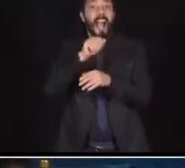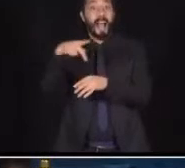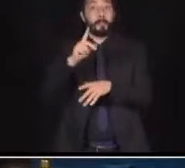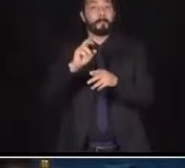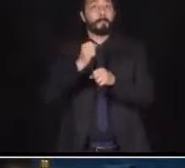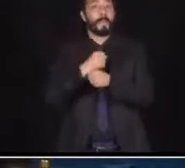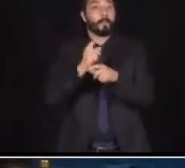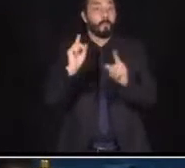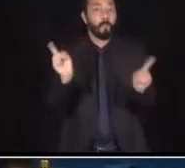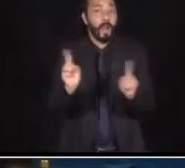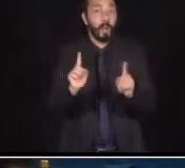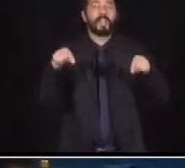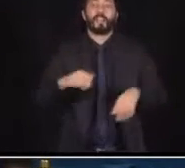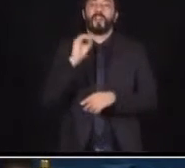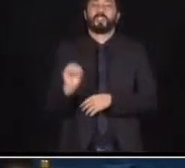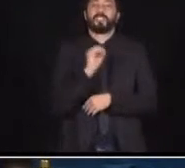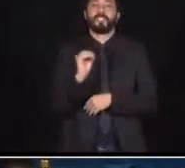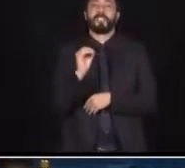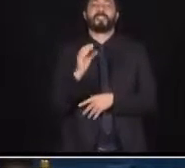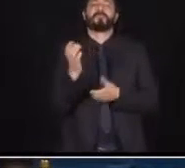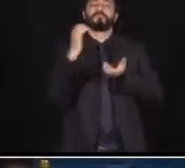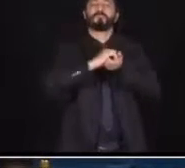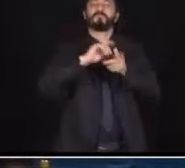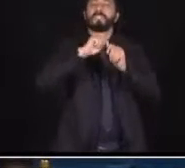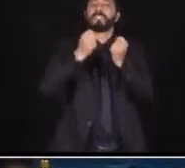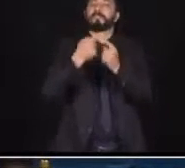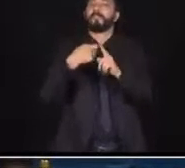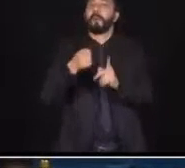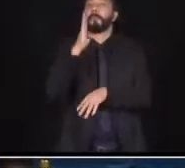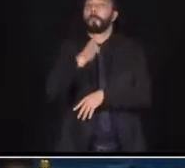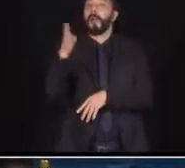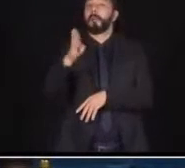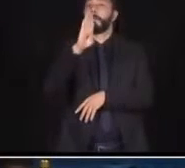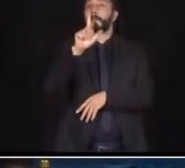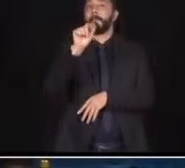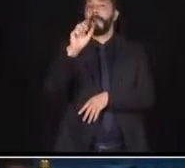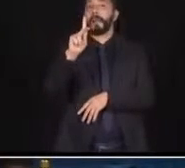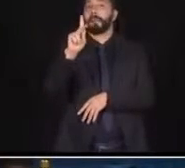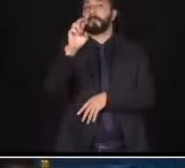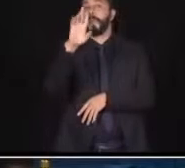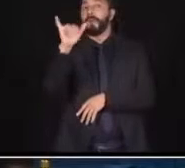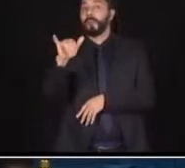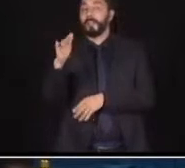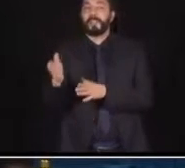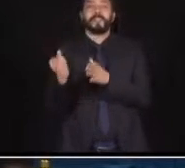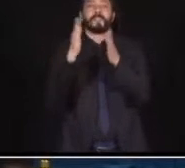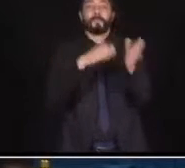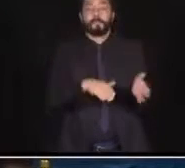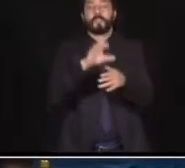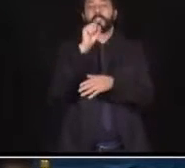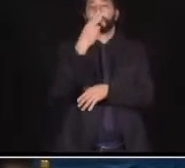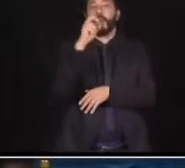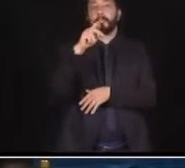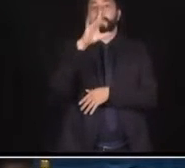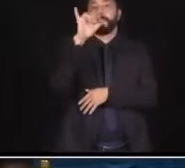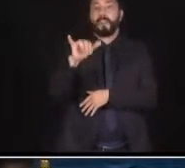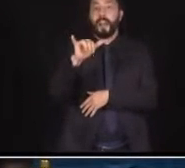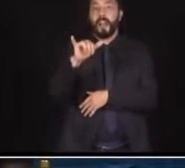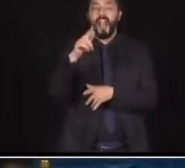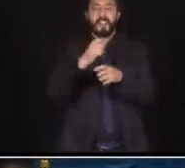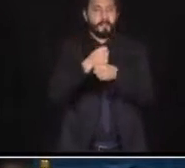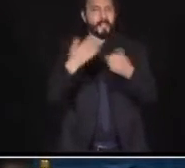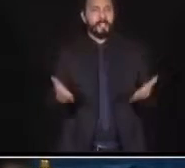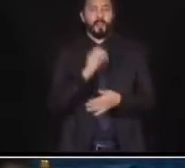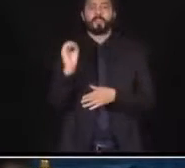the incredible teams at Shopify, BlackBerry, and the Ontario Digital Services. Since launching this Made in Ontario